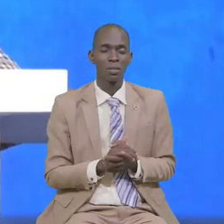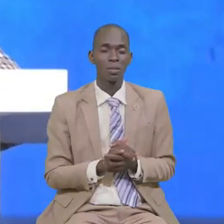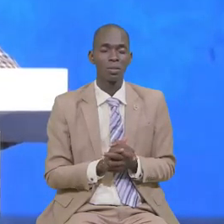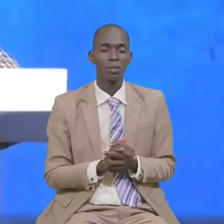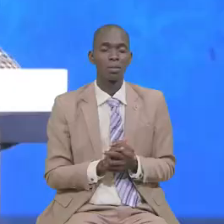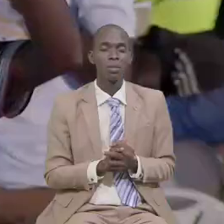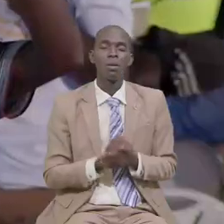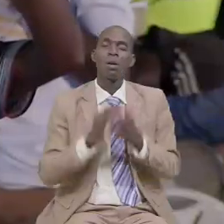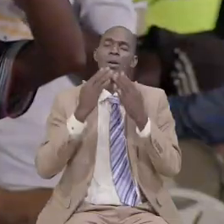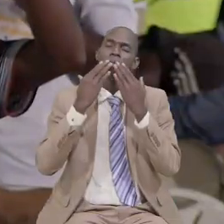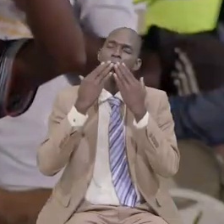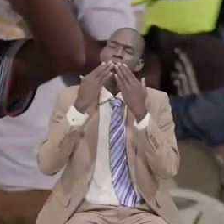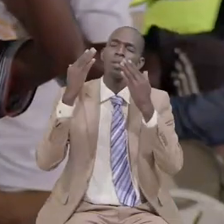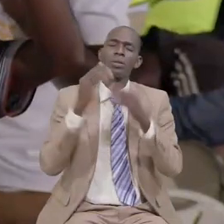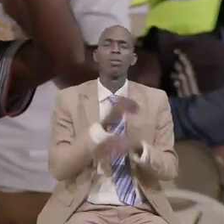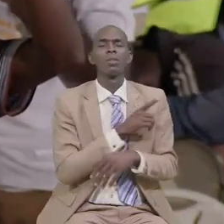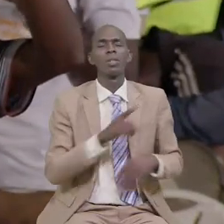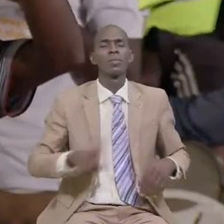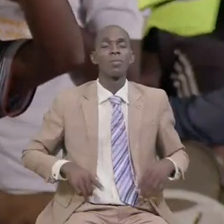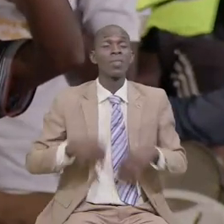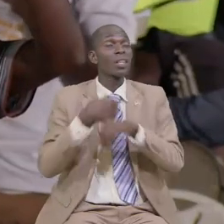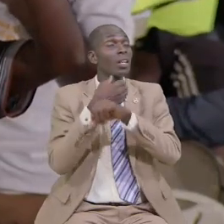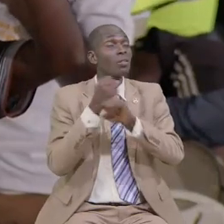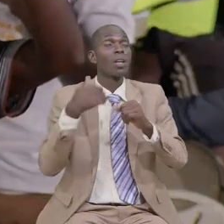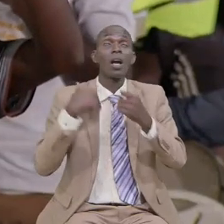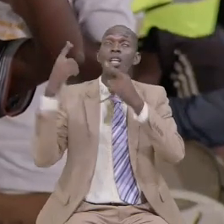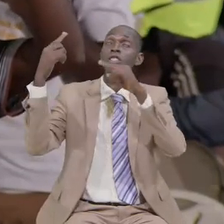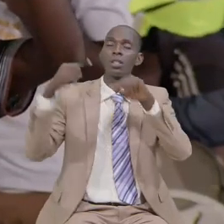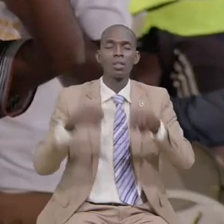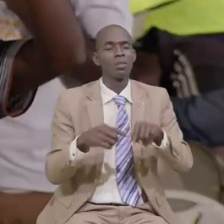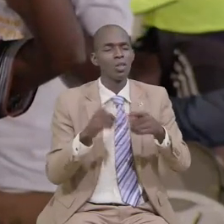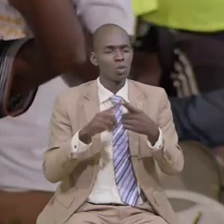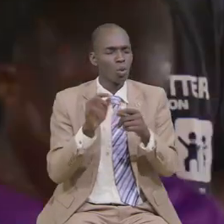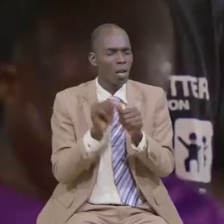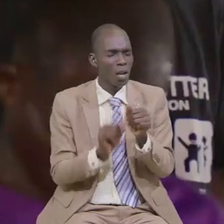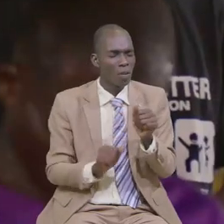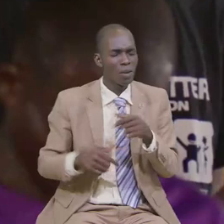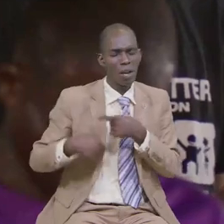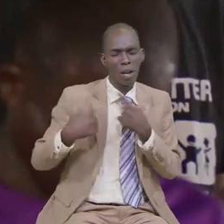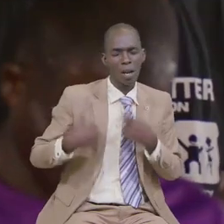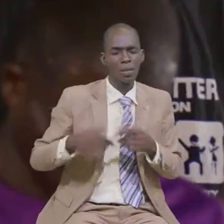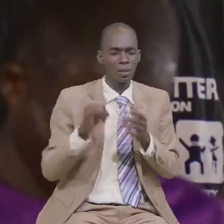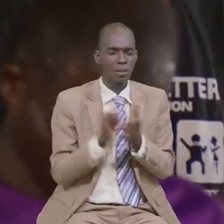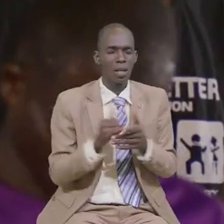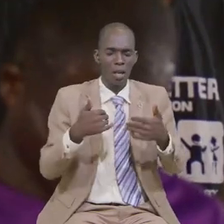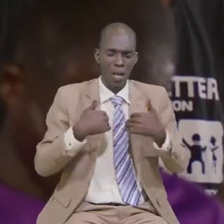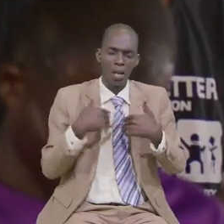Thank you, Lord. Salvation has come to every heart that has received Christ.